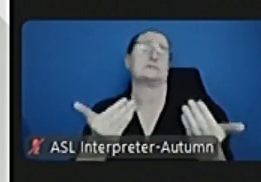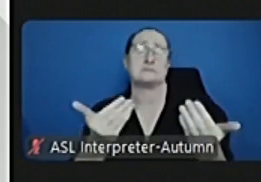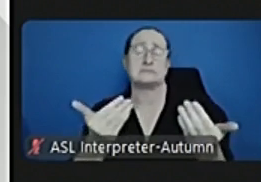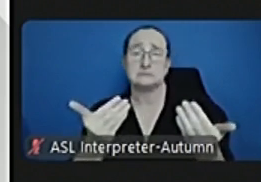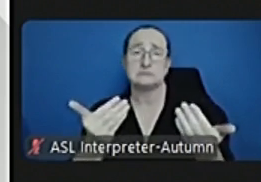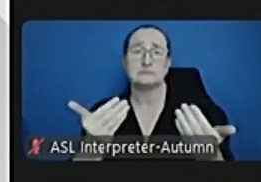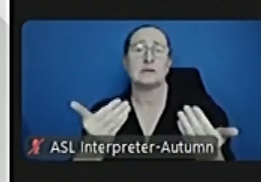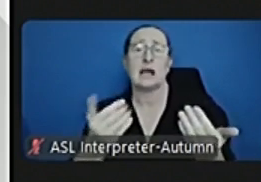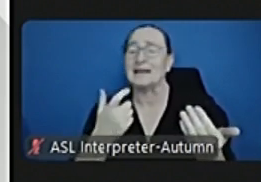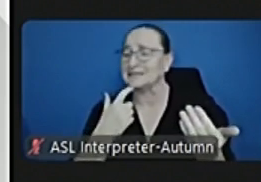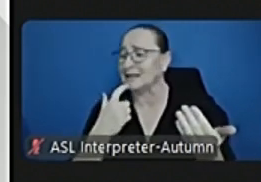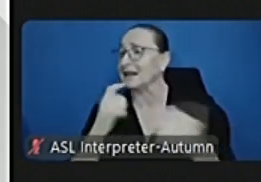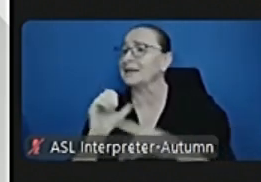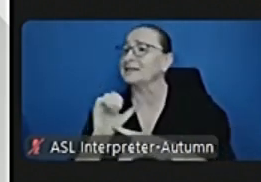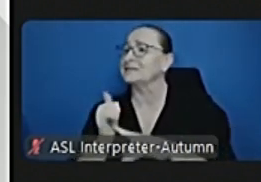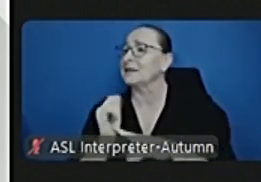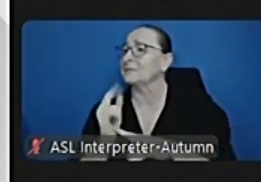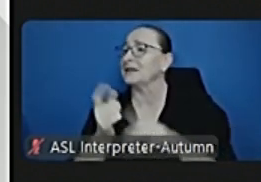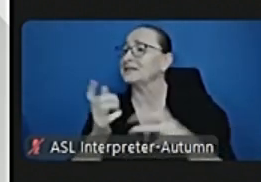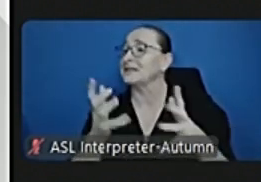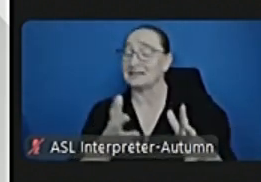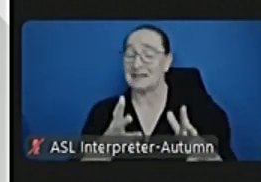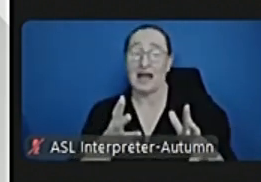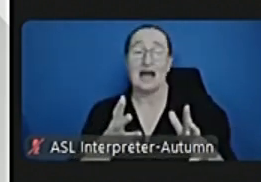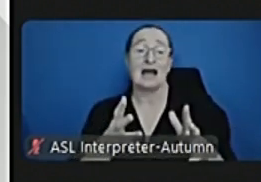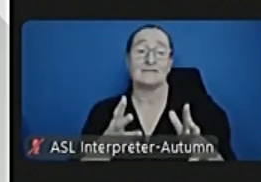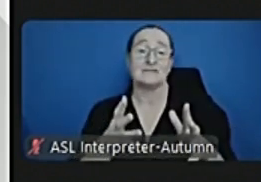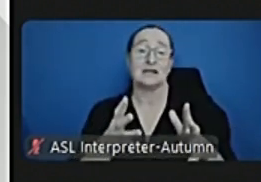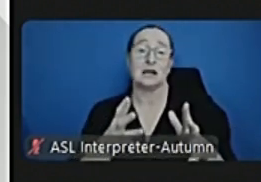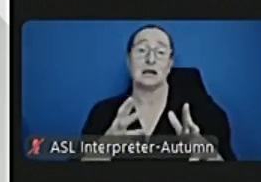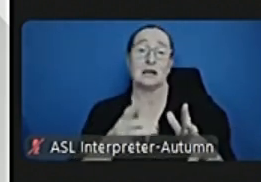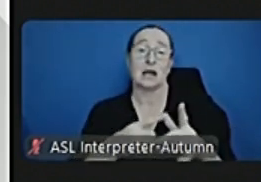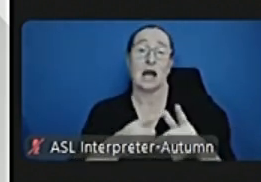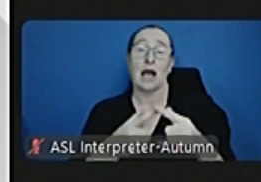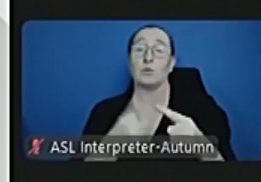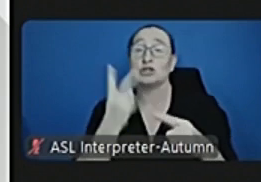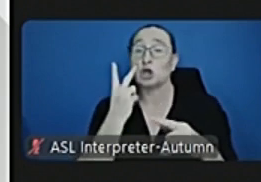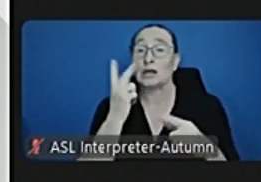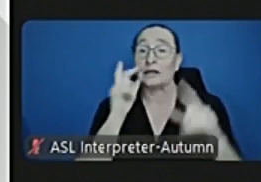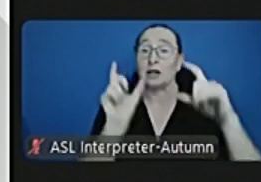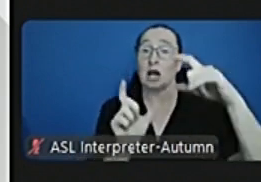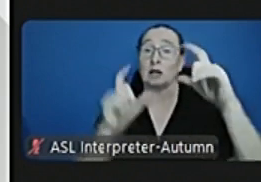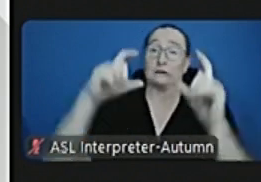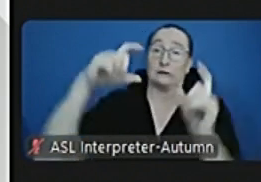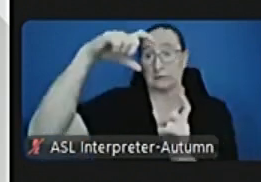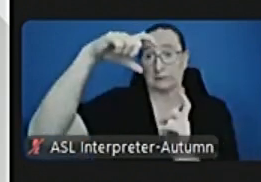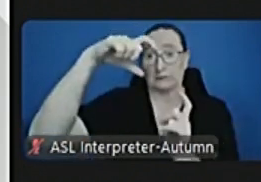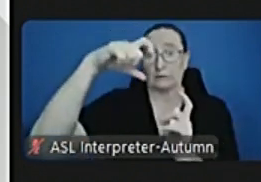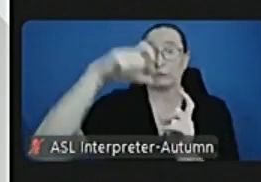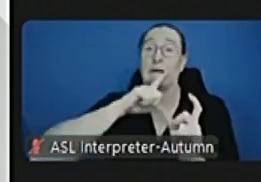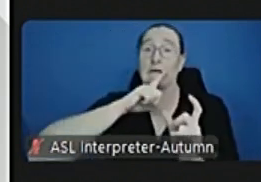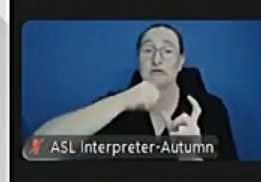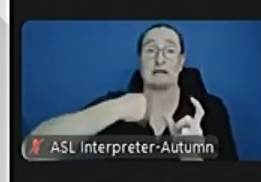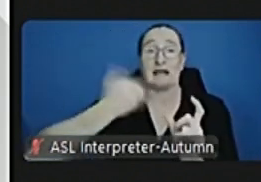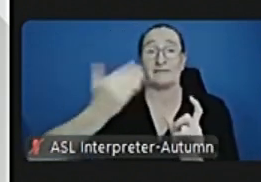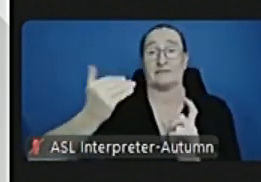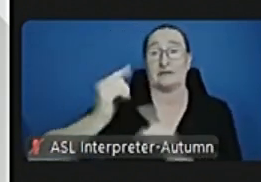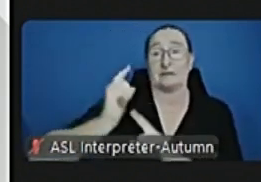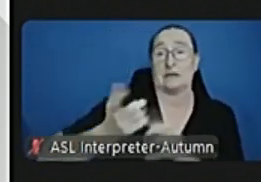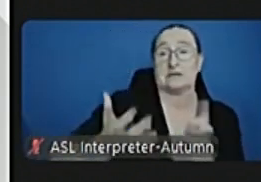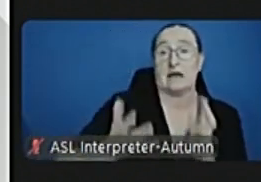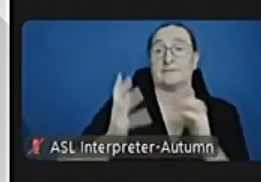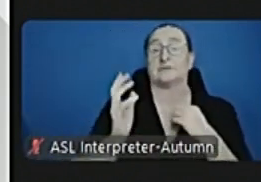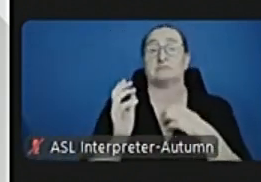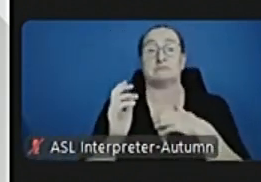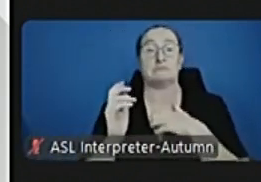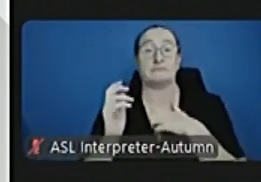you had 10 minutes left, I was looking at the clock upside down, and apparently you had actually 15 minutes left at that point. So we have